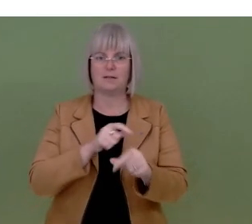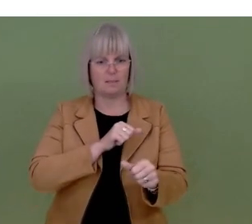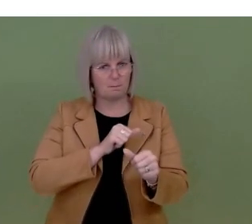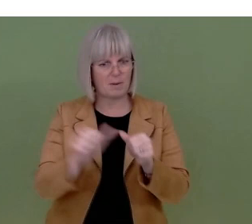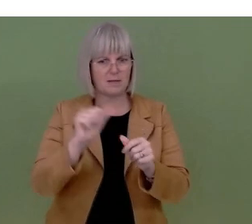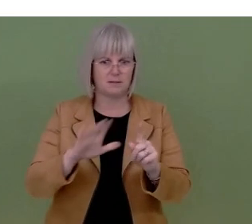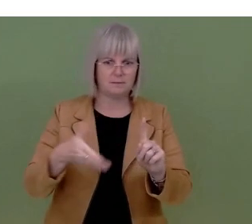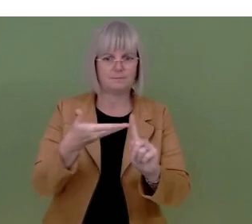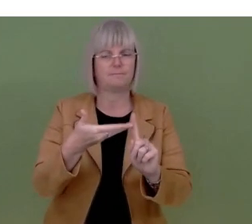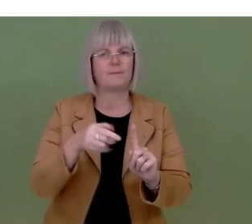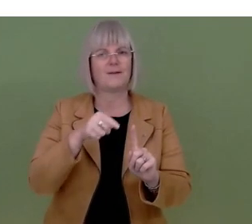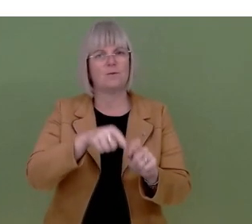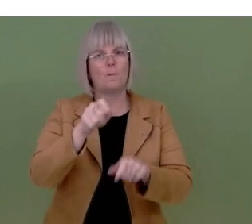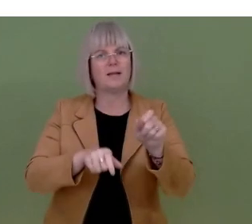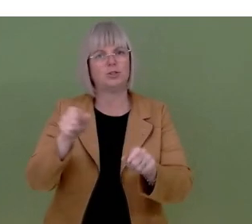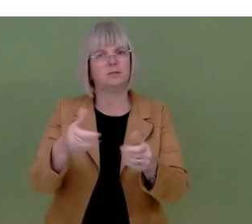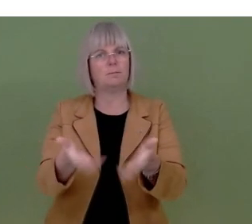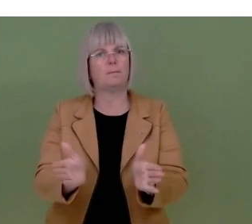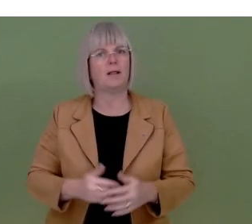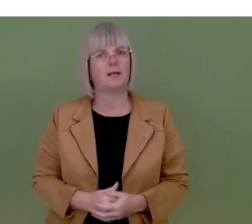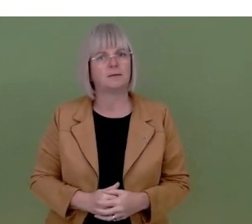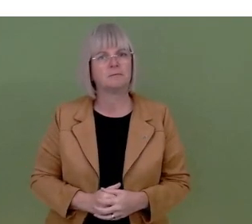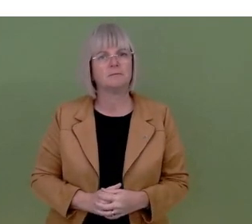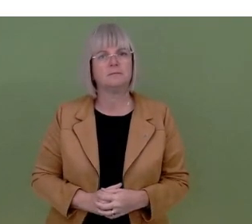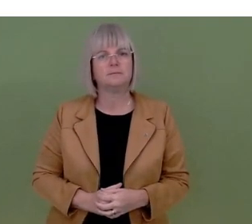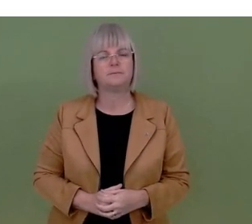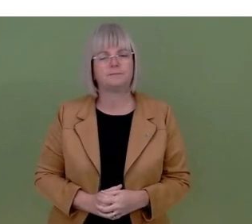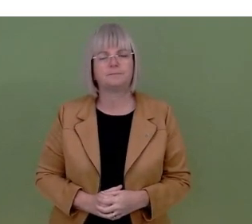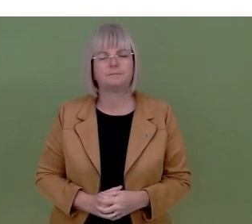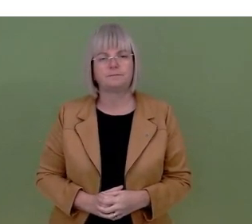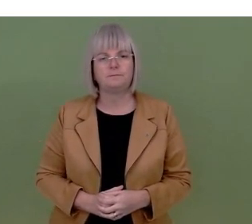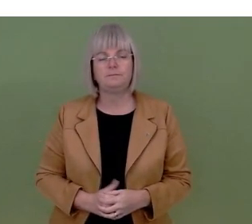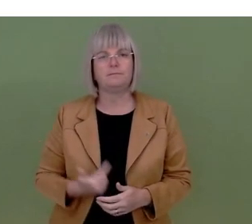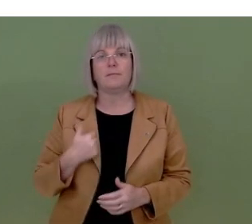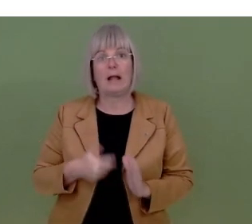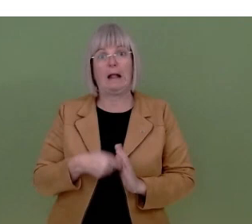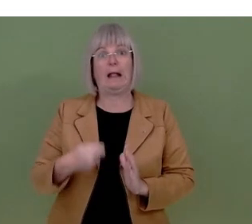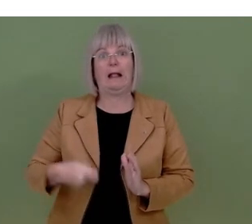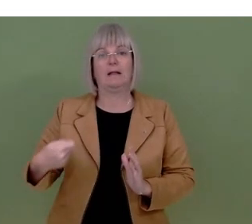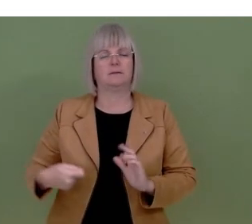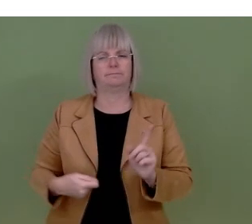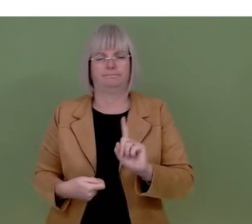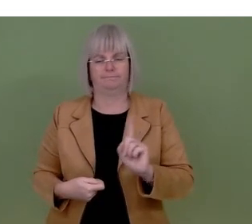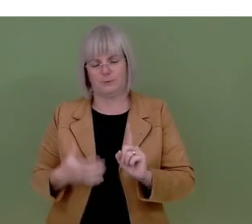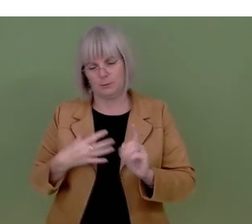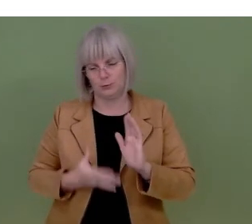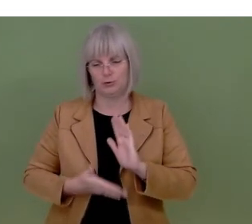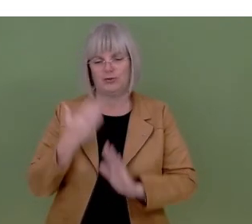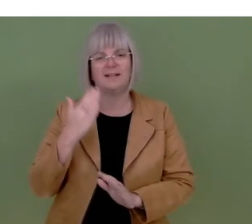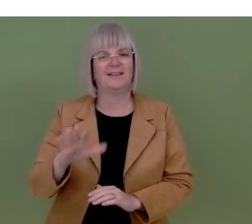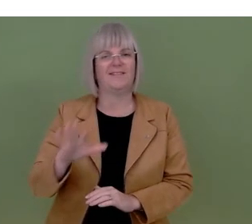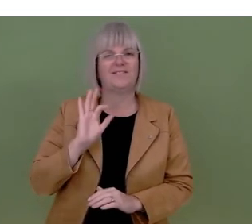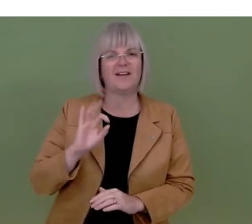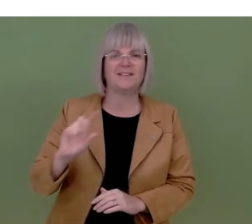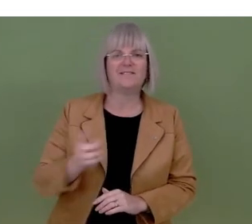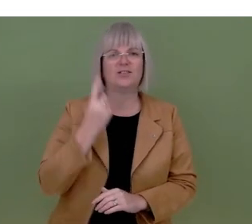and the public. So without any further ado from me, I'd like to invite our first speakers